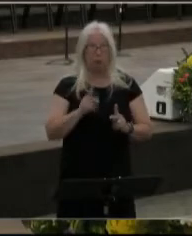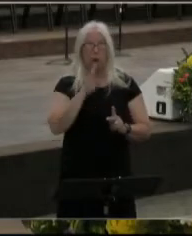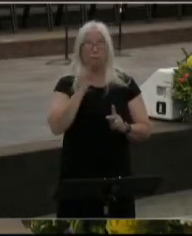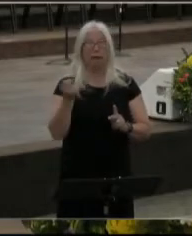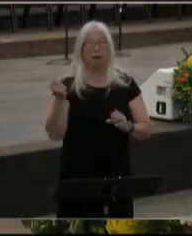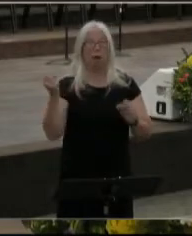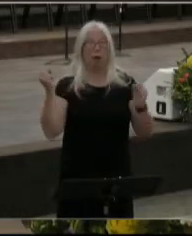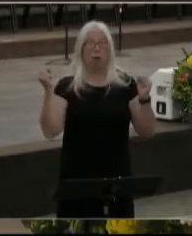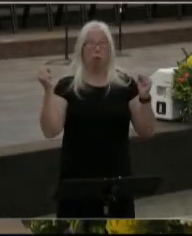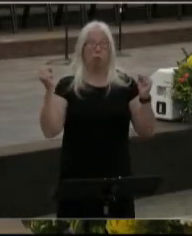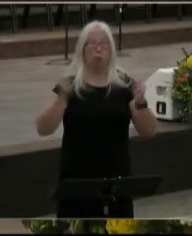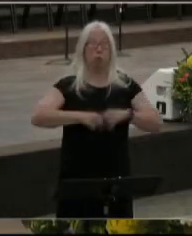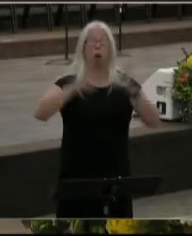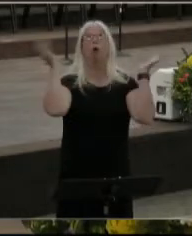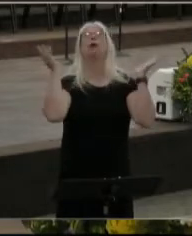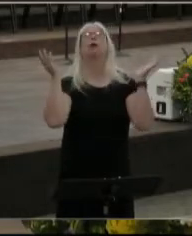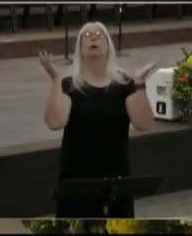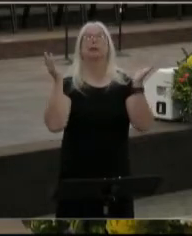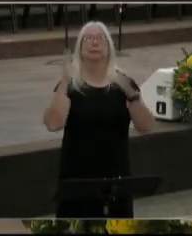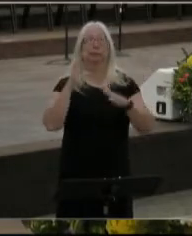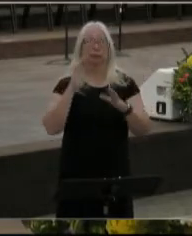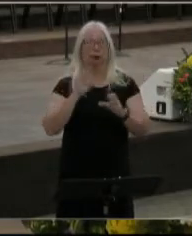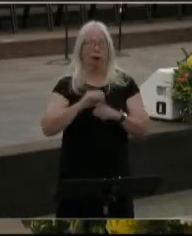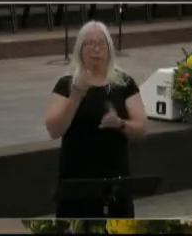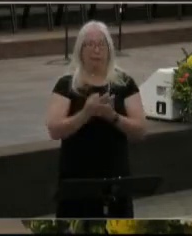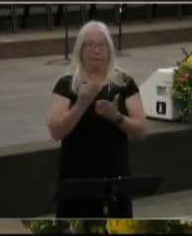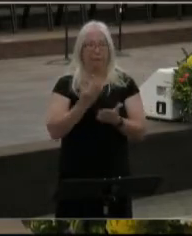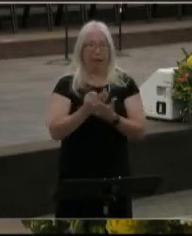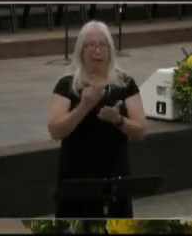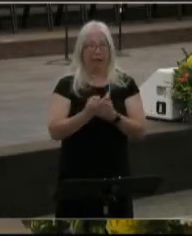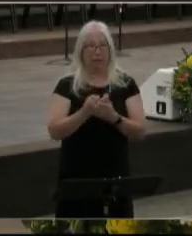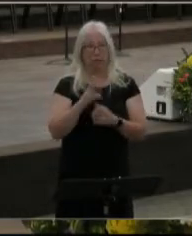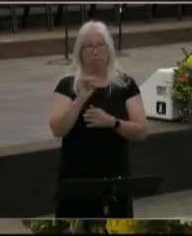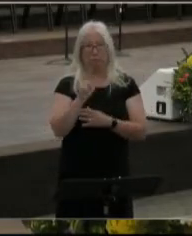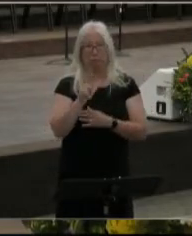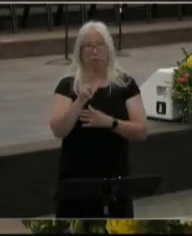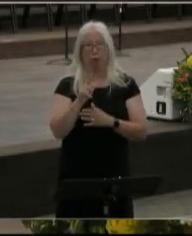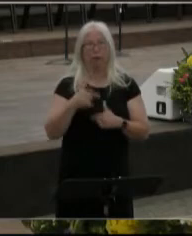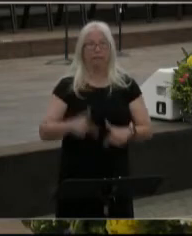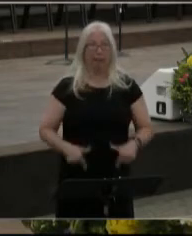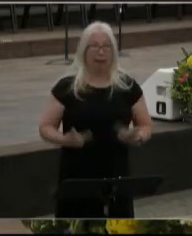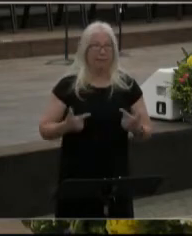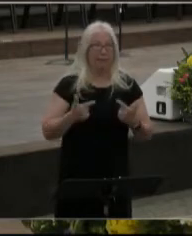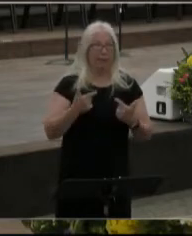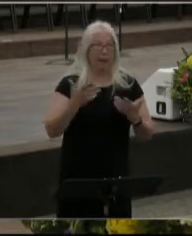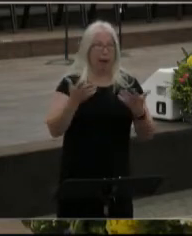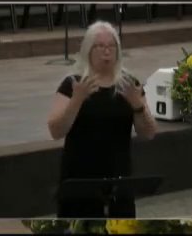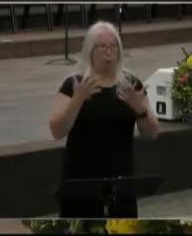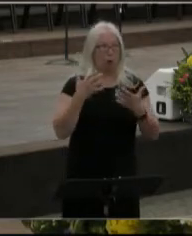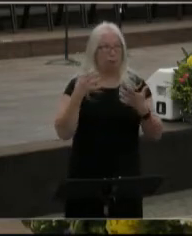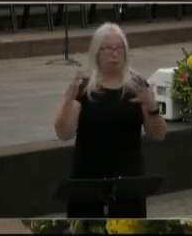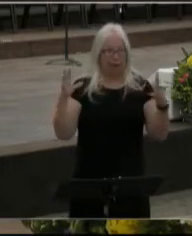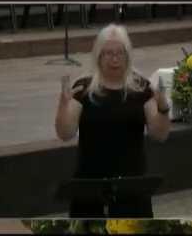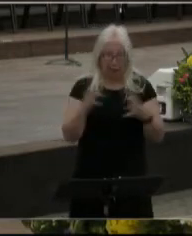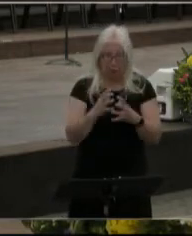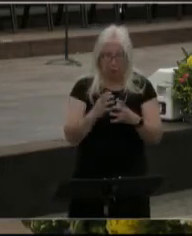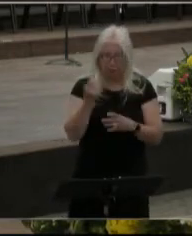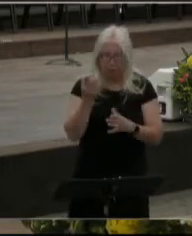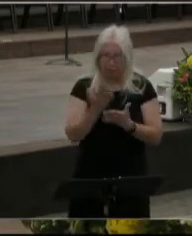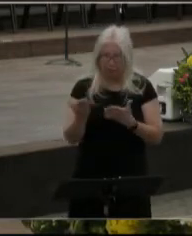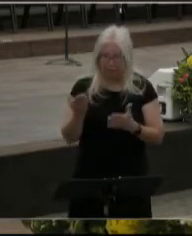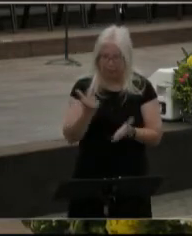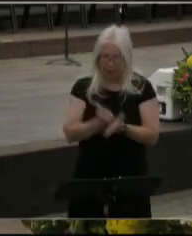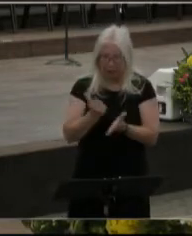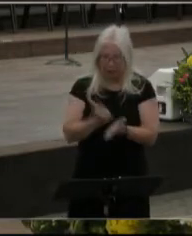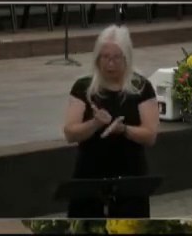being thrown like crazy off the financial bull of life, I want us to maybe gather some things that